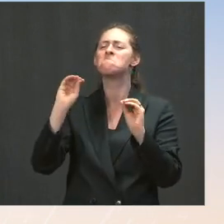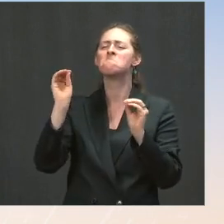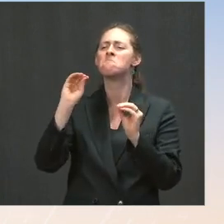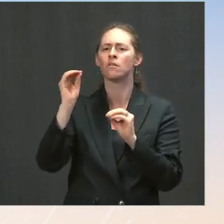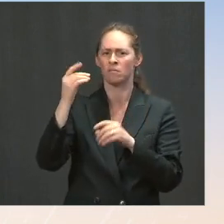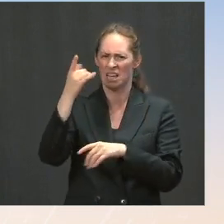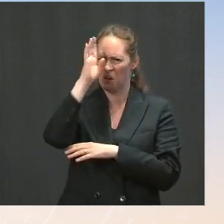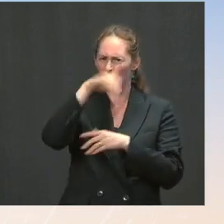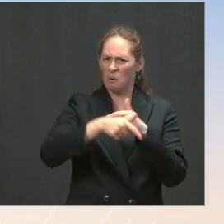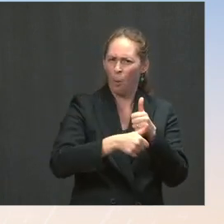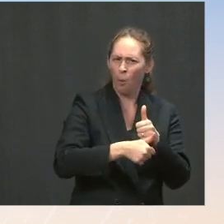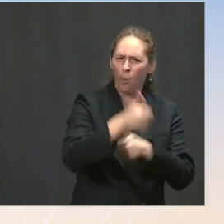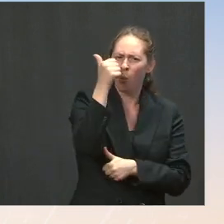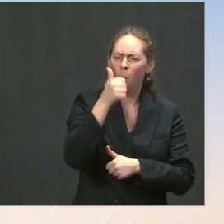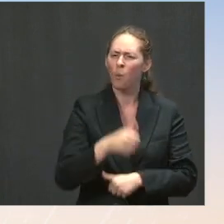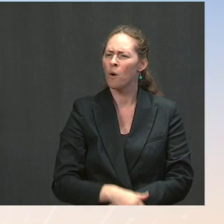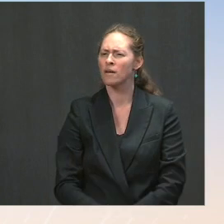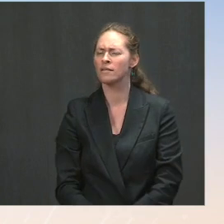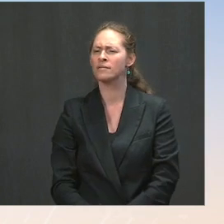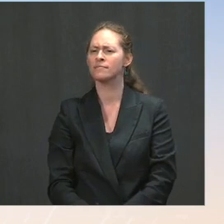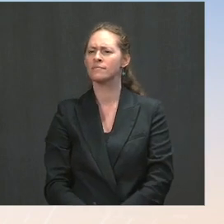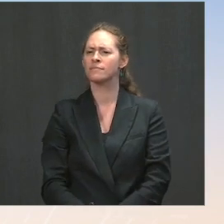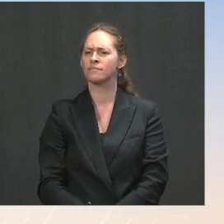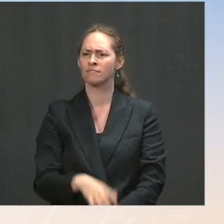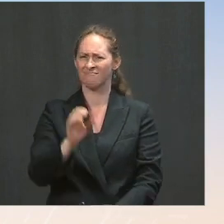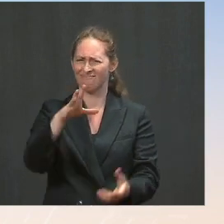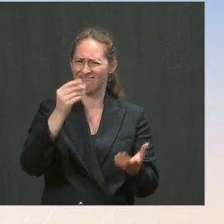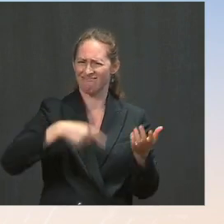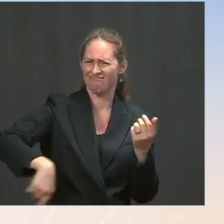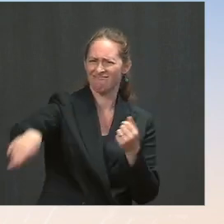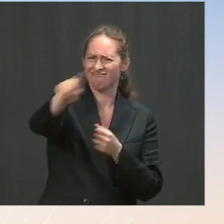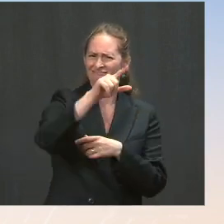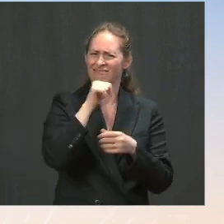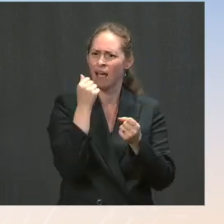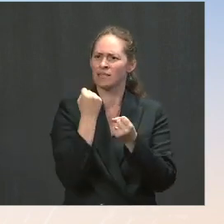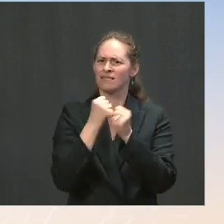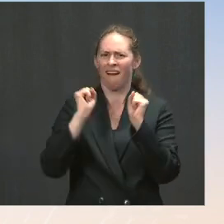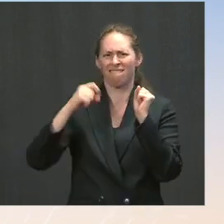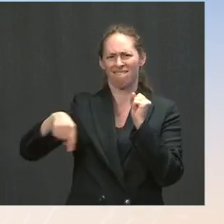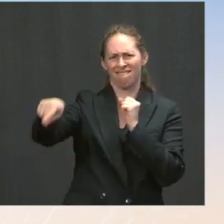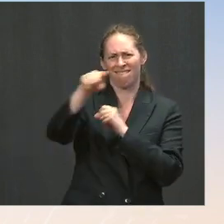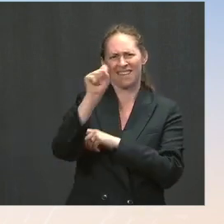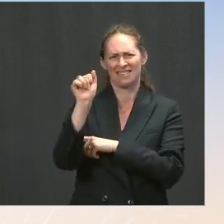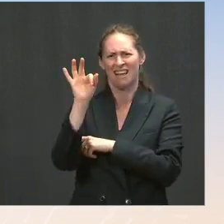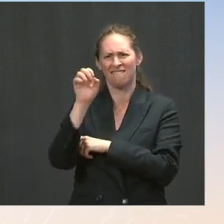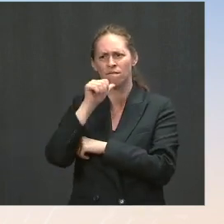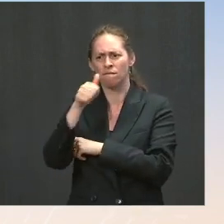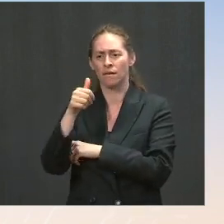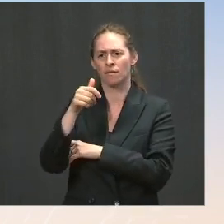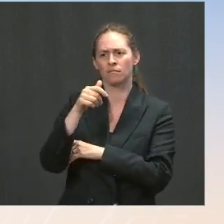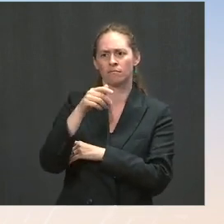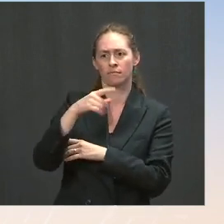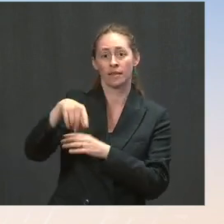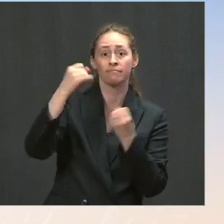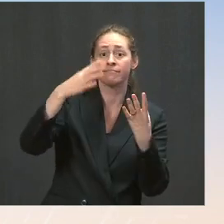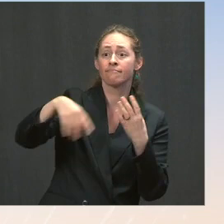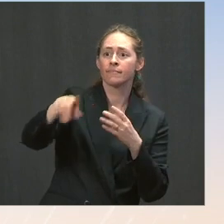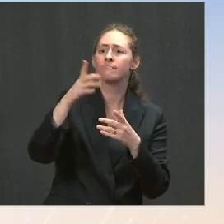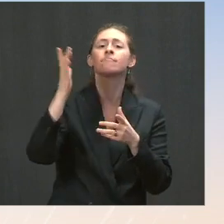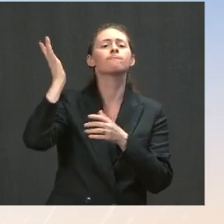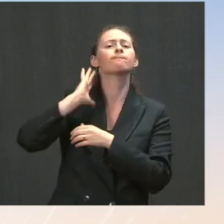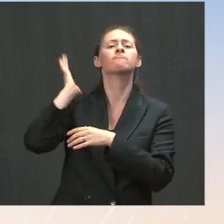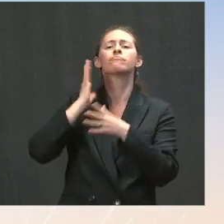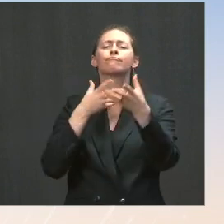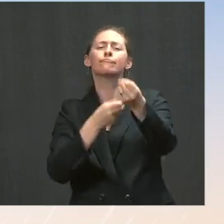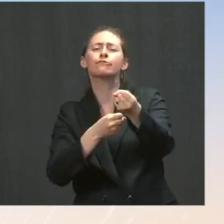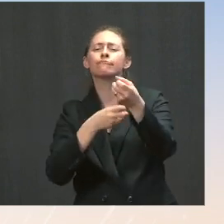in science and government and institutions. He feels it's important to be led by data and scientists, and will